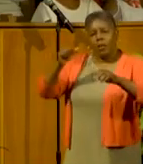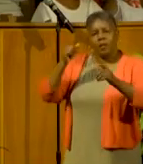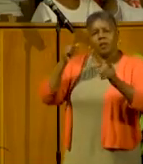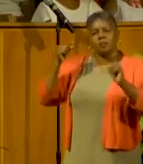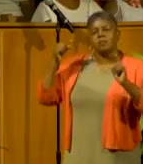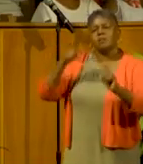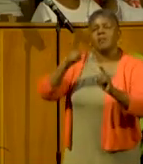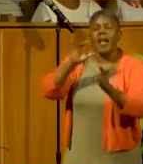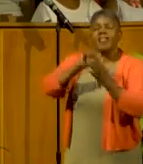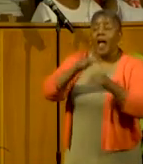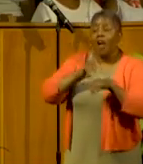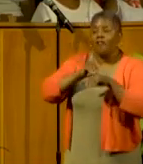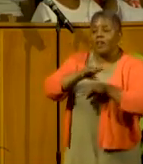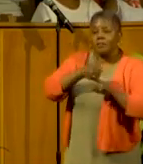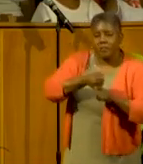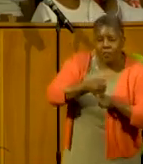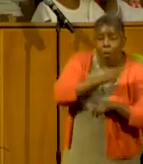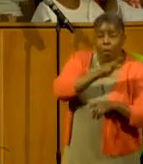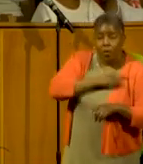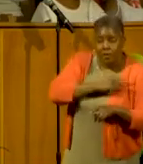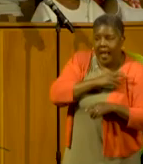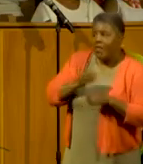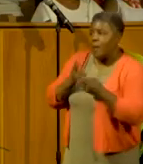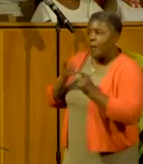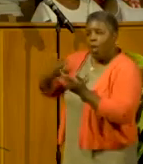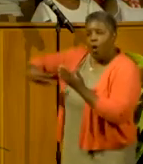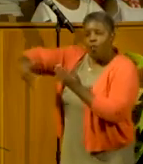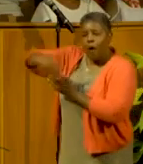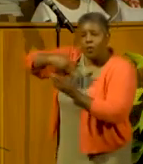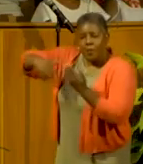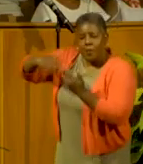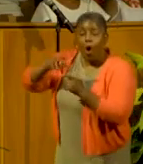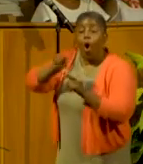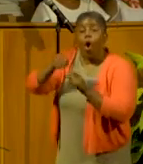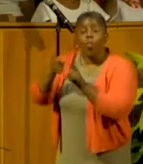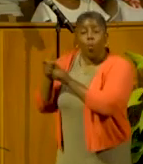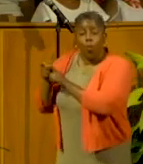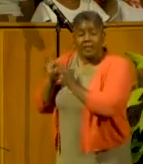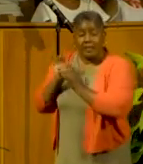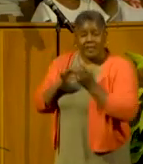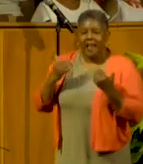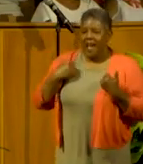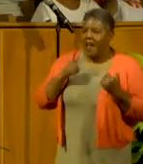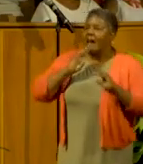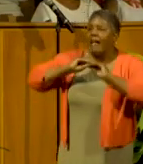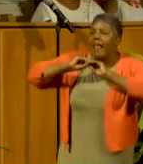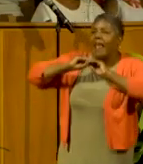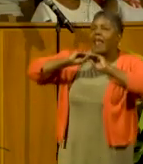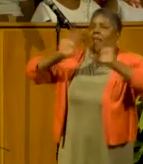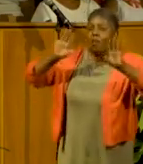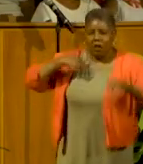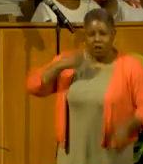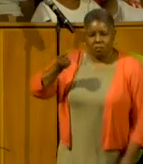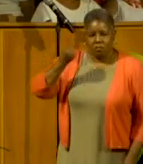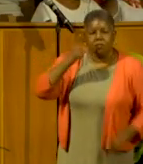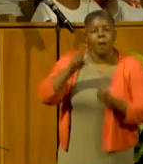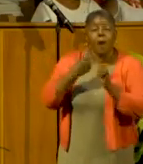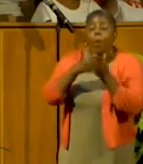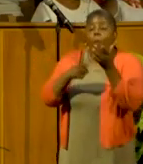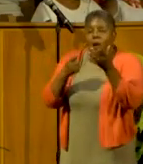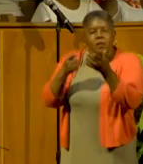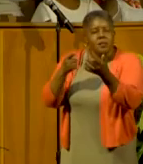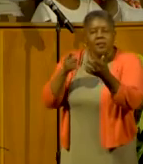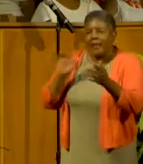that calling affected him personally and those around him. In other words, he had a clear understanding of what